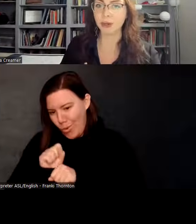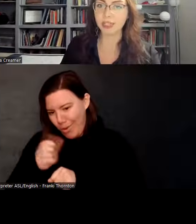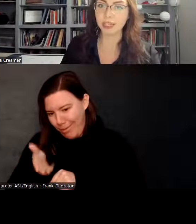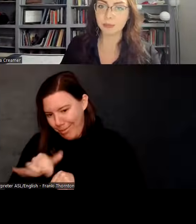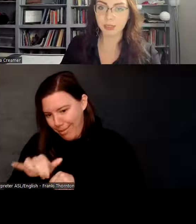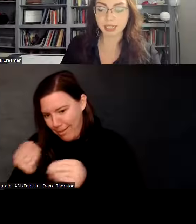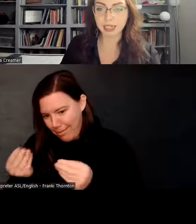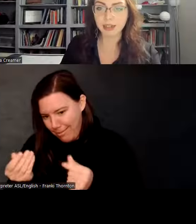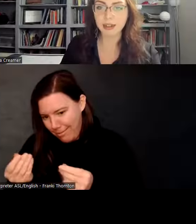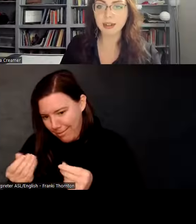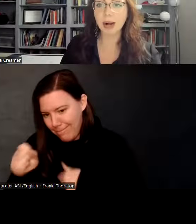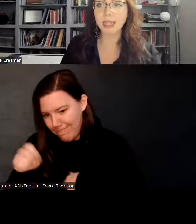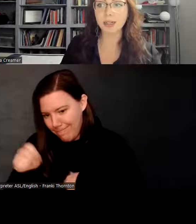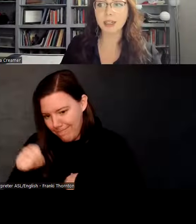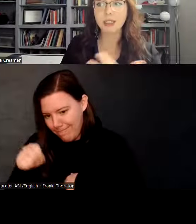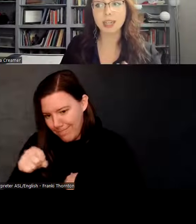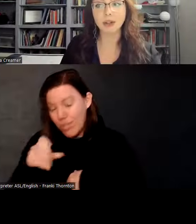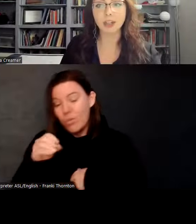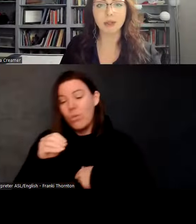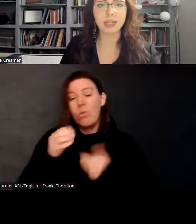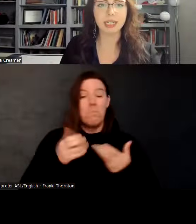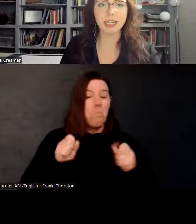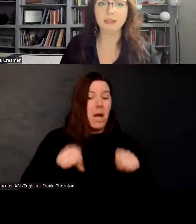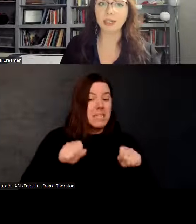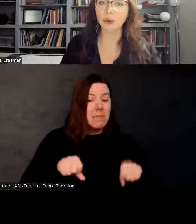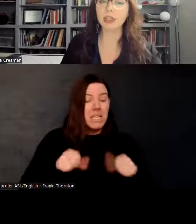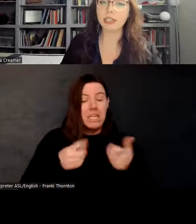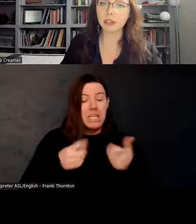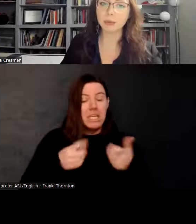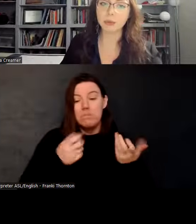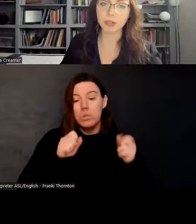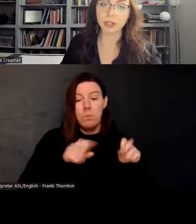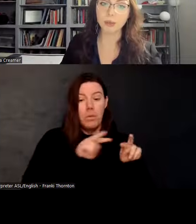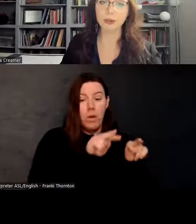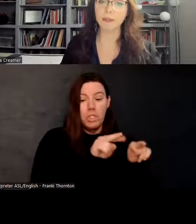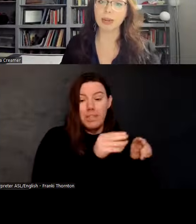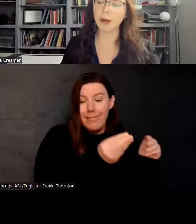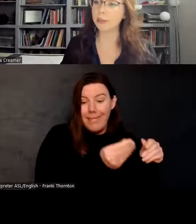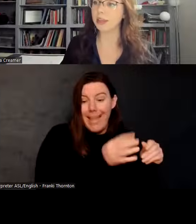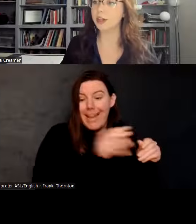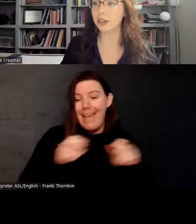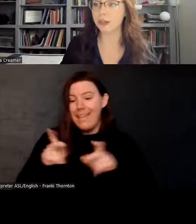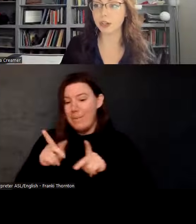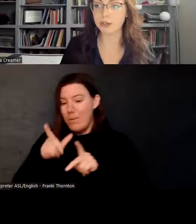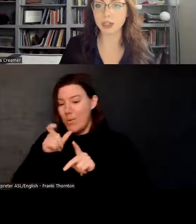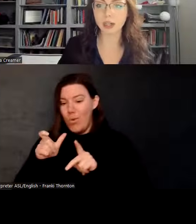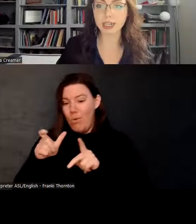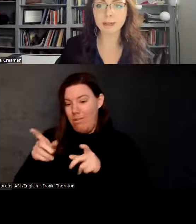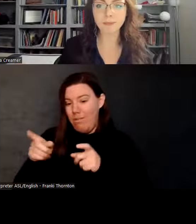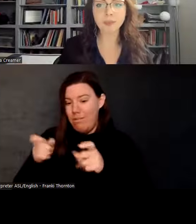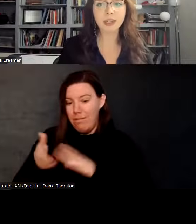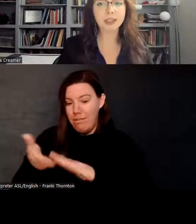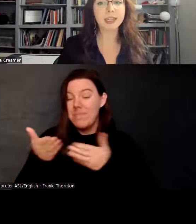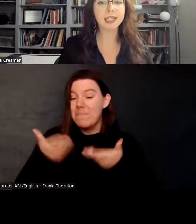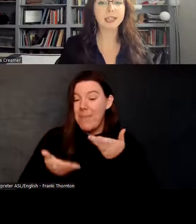labor forces in communities, possibly resettled communities if deportee groups really were the main populators of these new